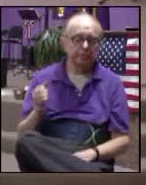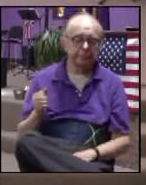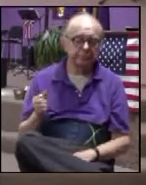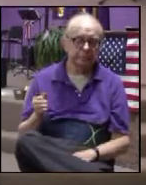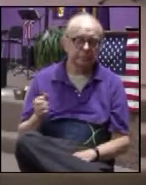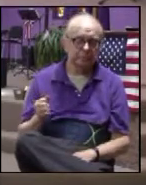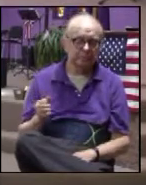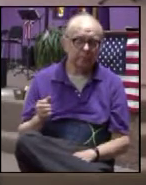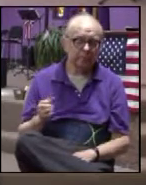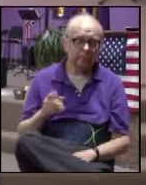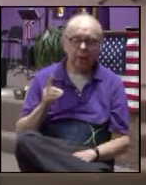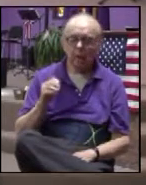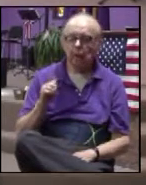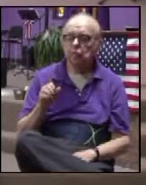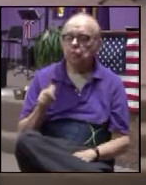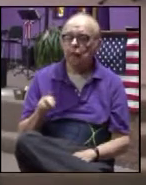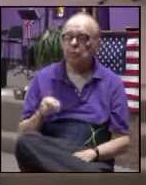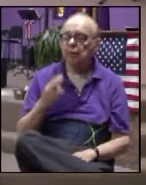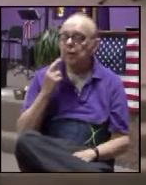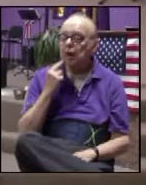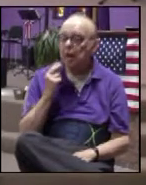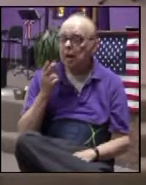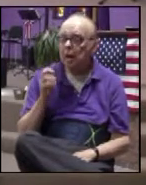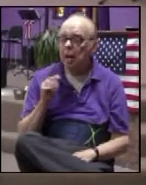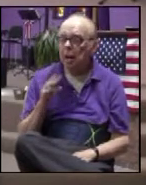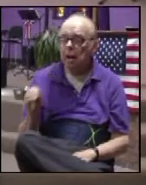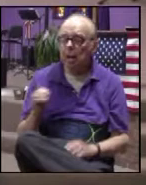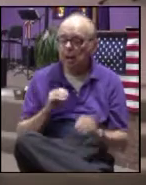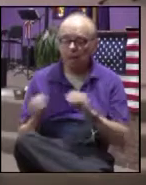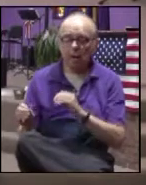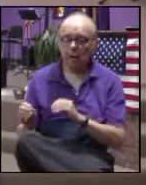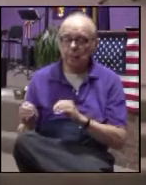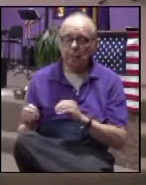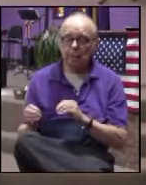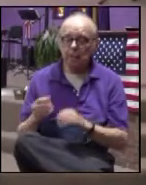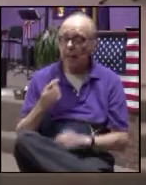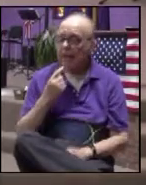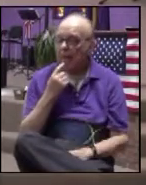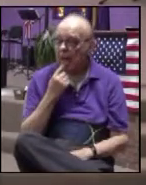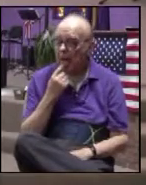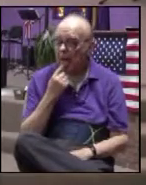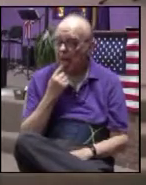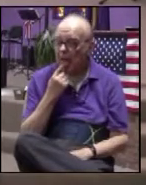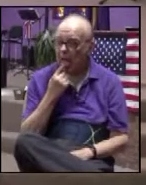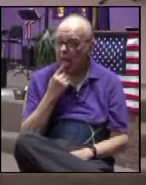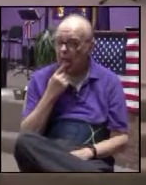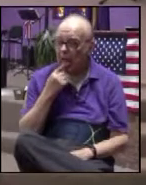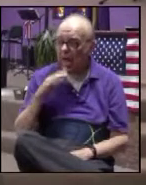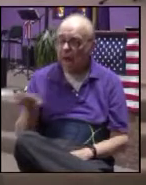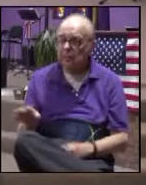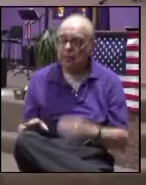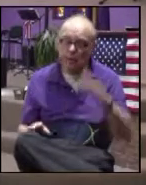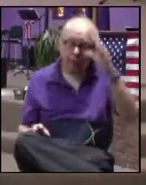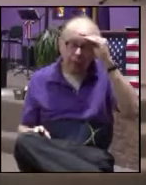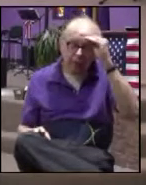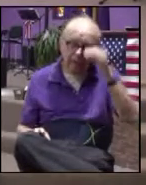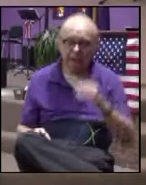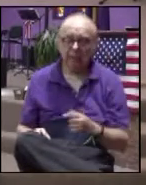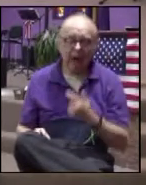a drop of honey and put it on the tongue of the little boy,